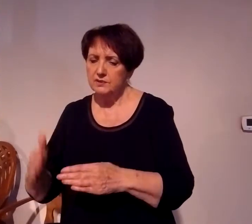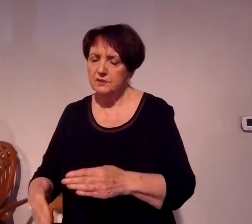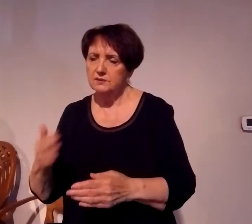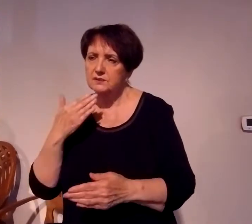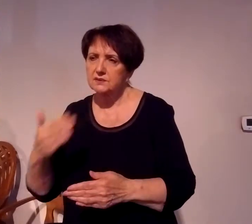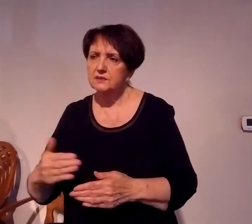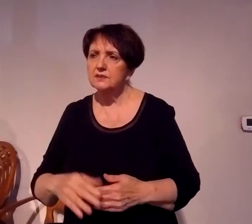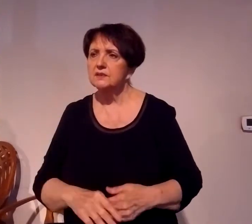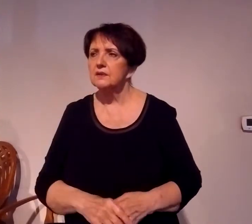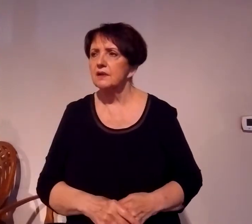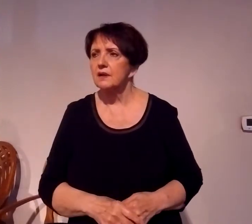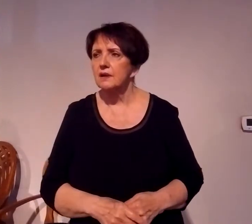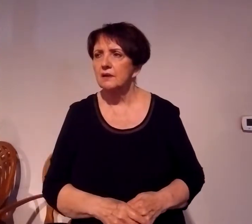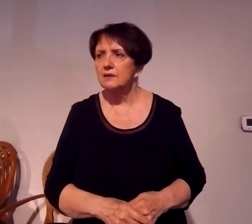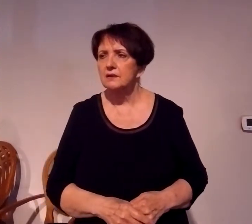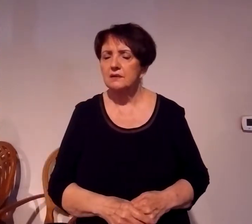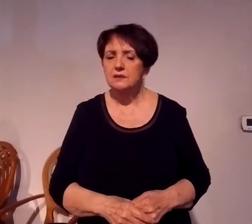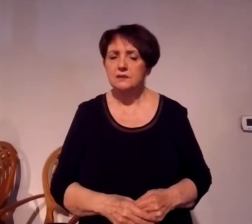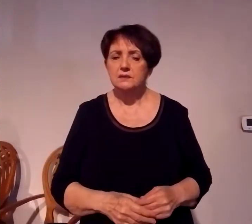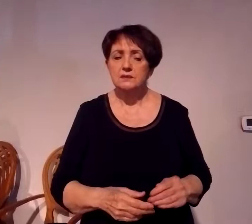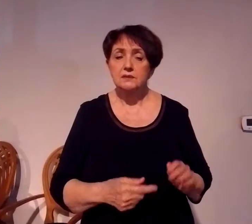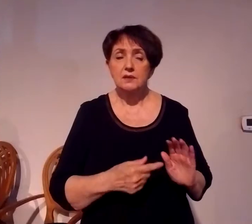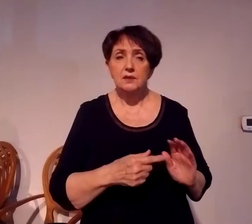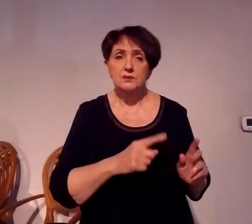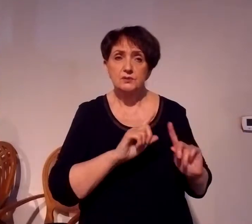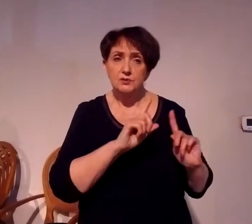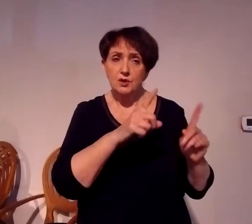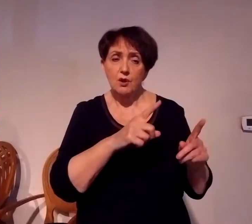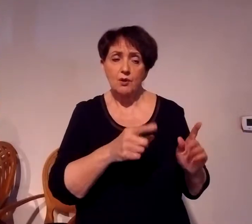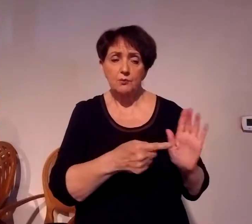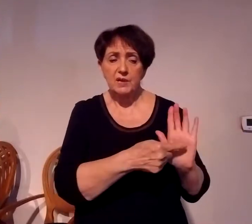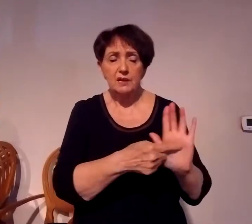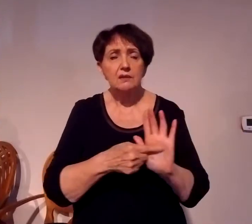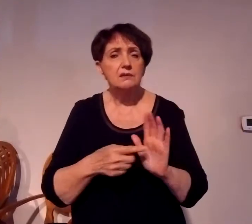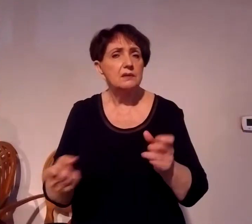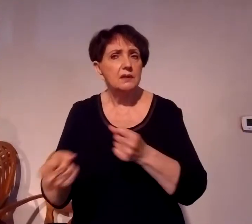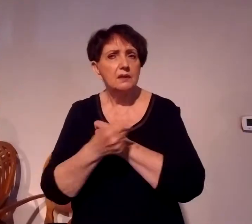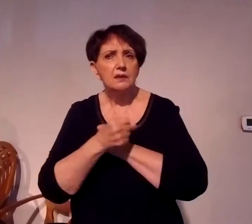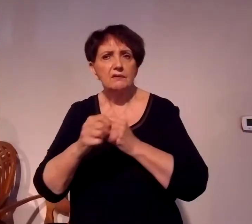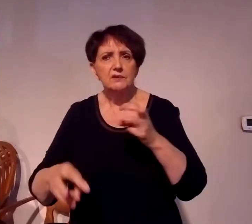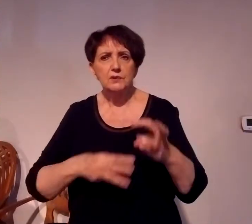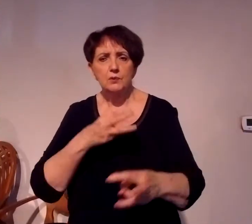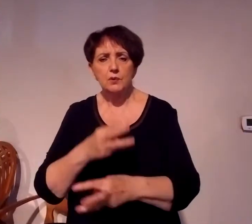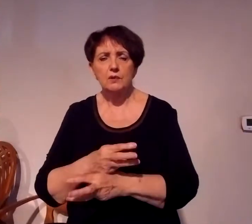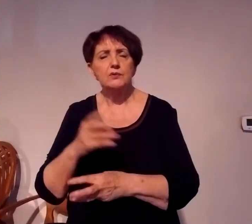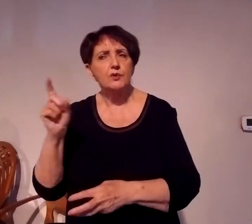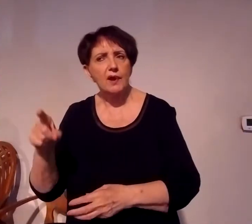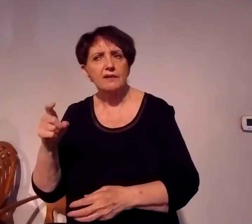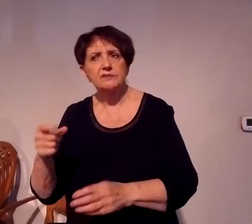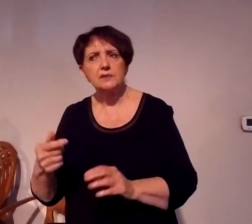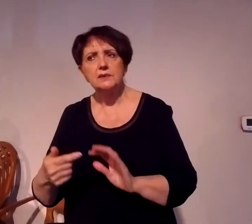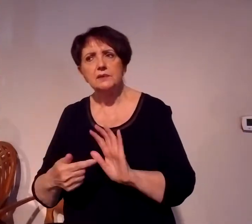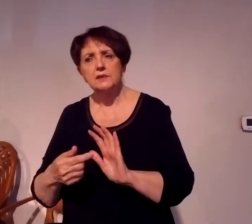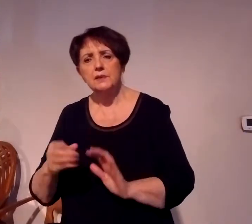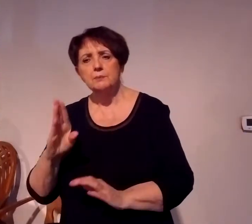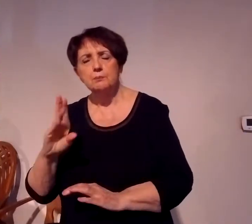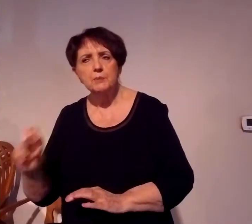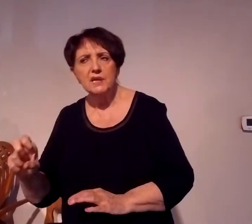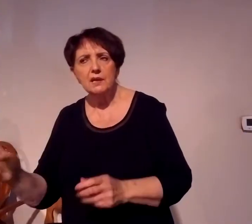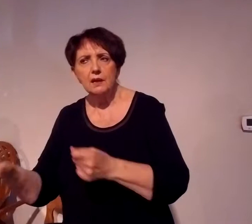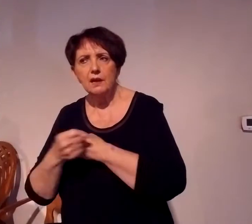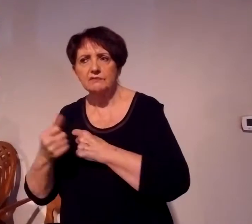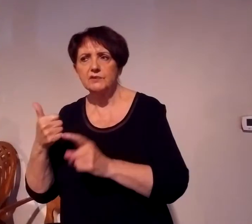world. But to go be love in the world, we actually have to be love ourselves. We actually have to be in that peaceful